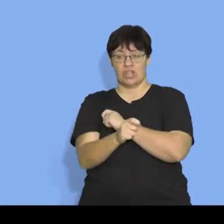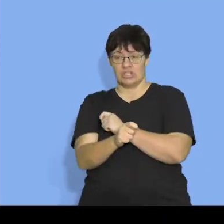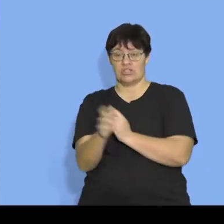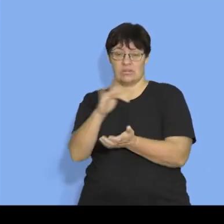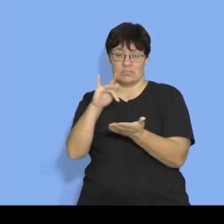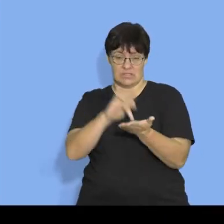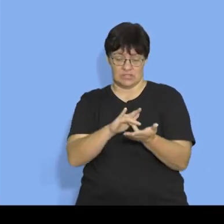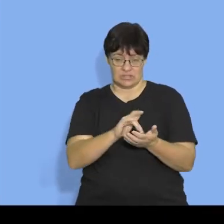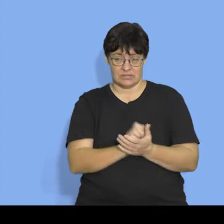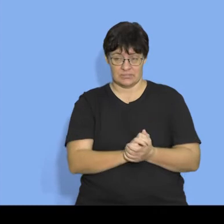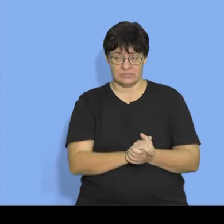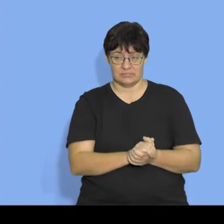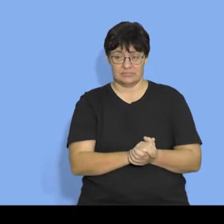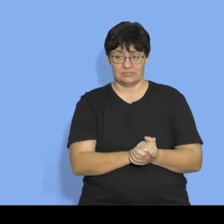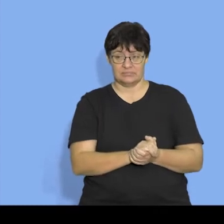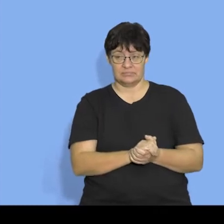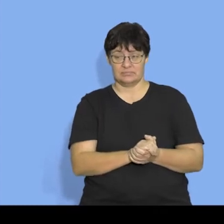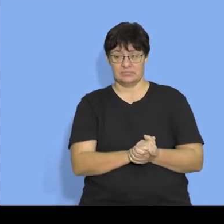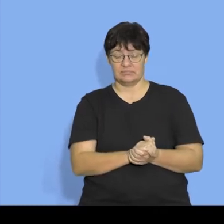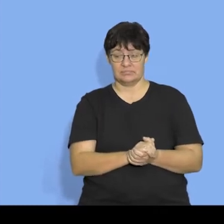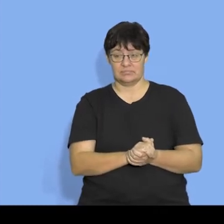my change in position.